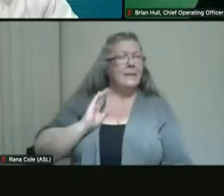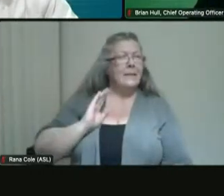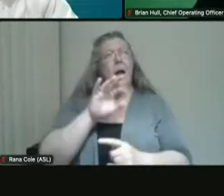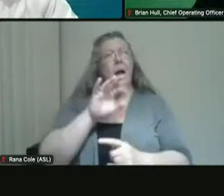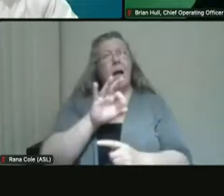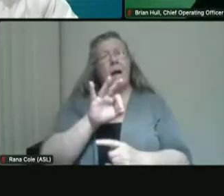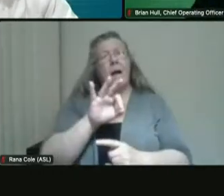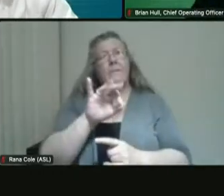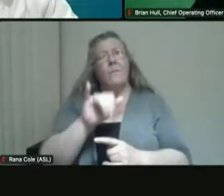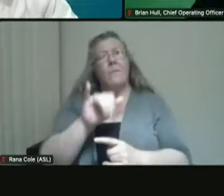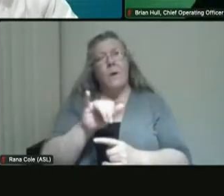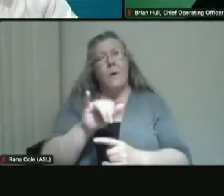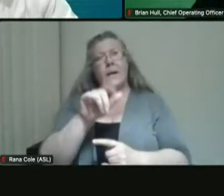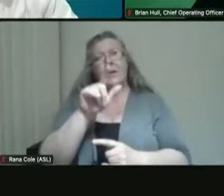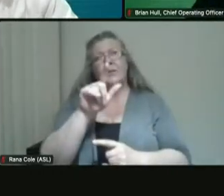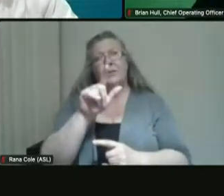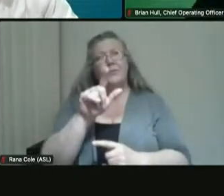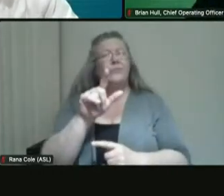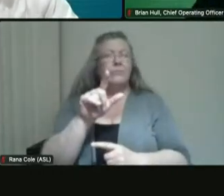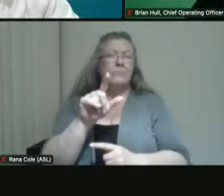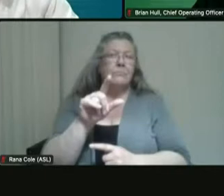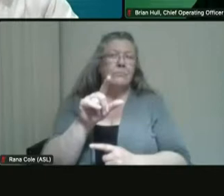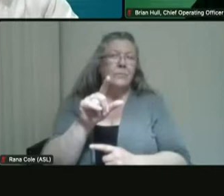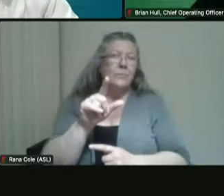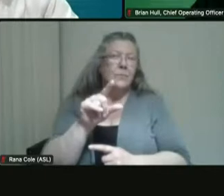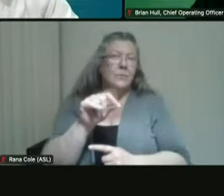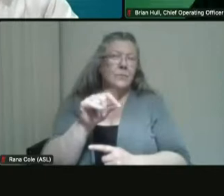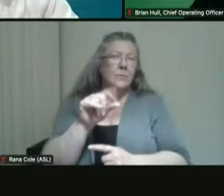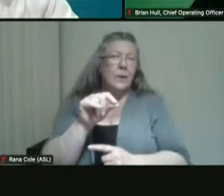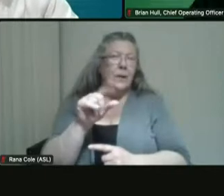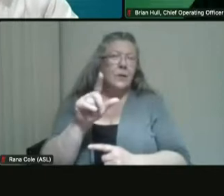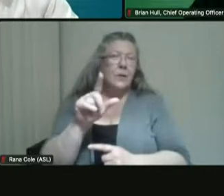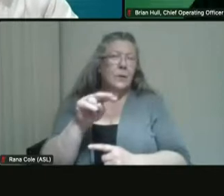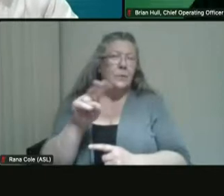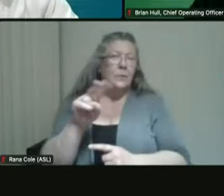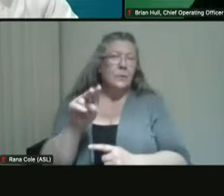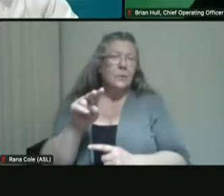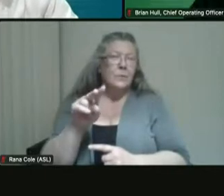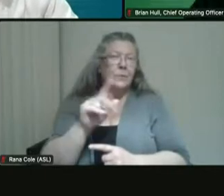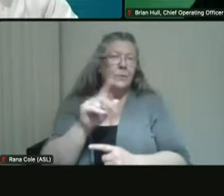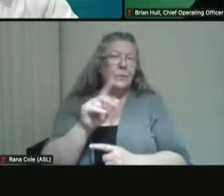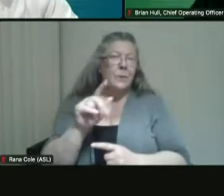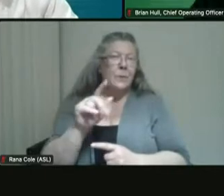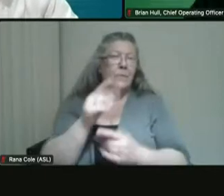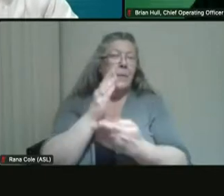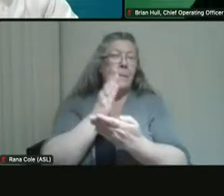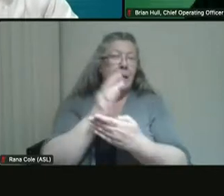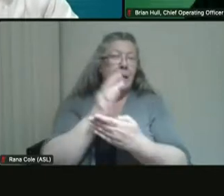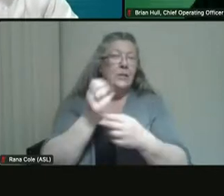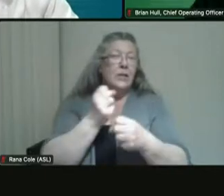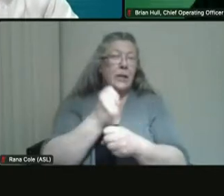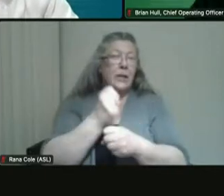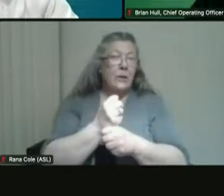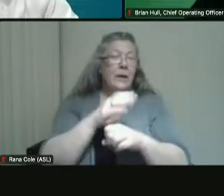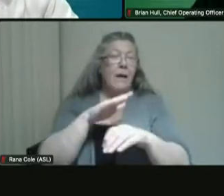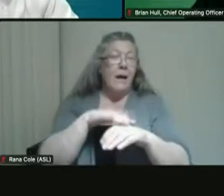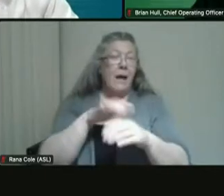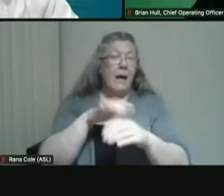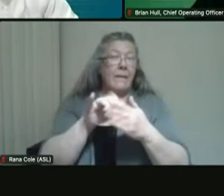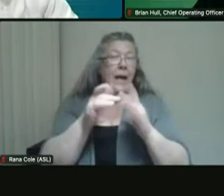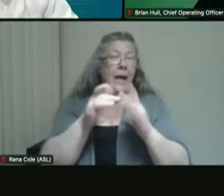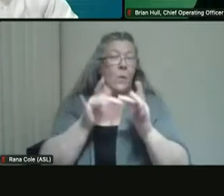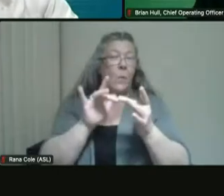now. Everything that we do and capture throughout the year, the budget year, will be on that website. And you simply go